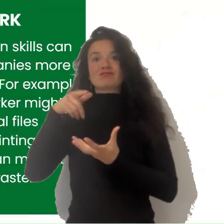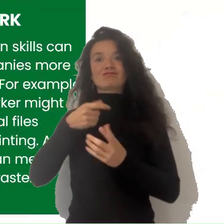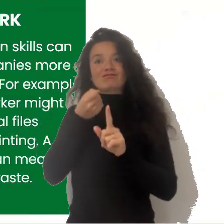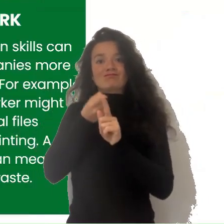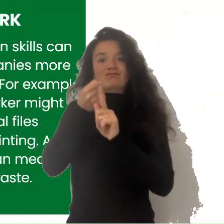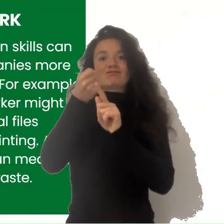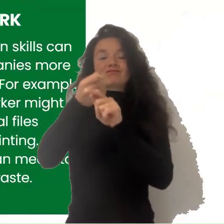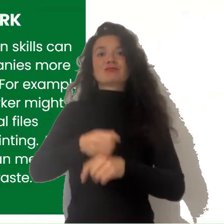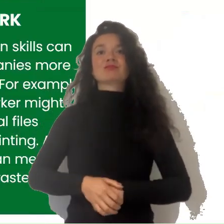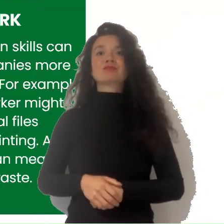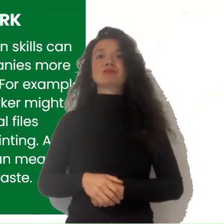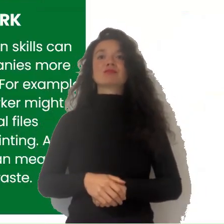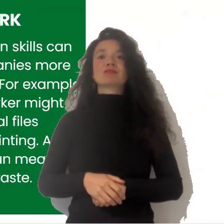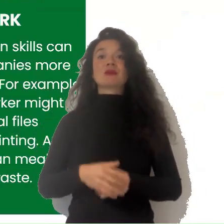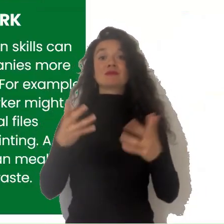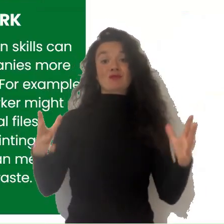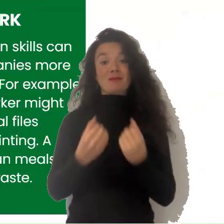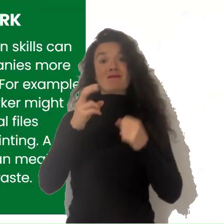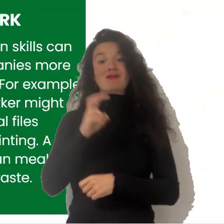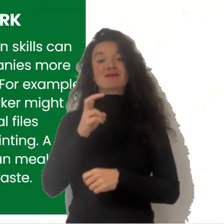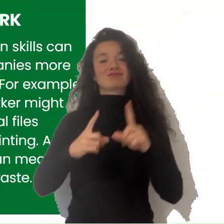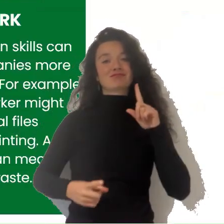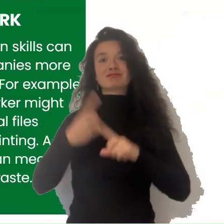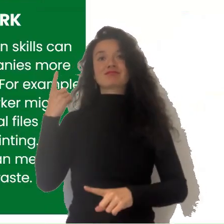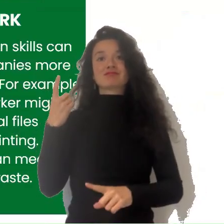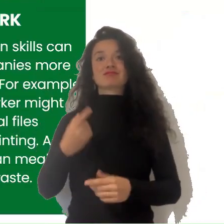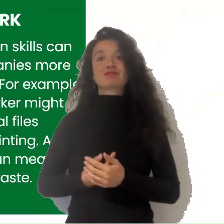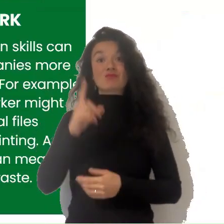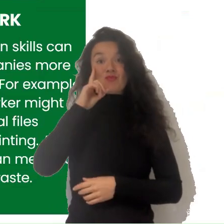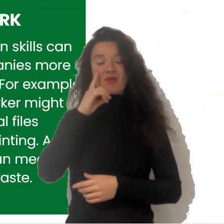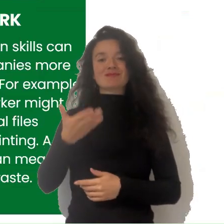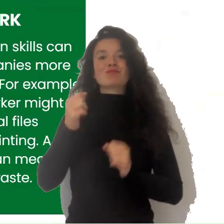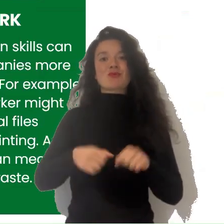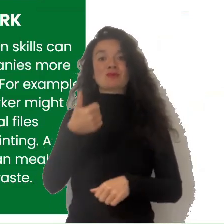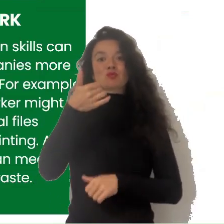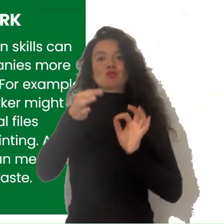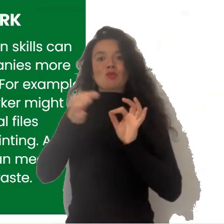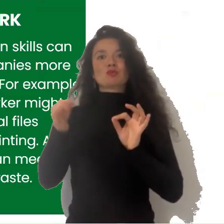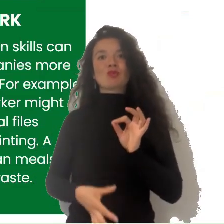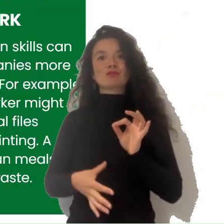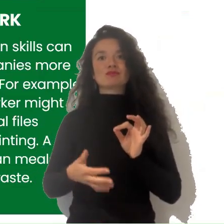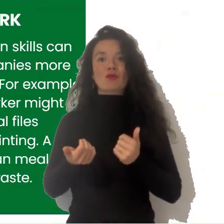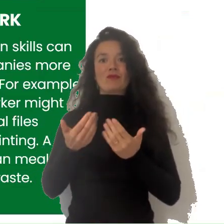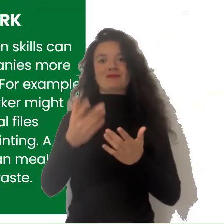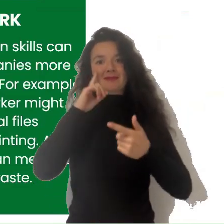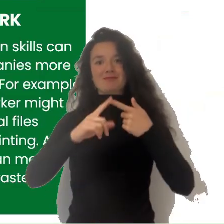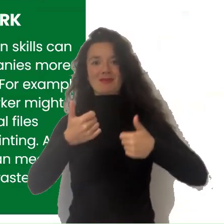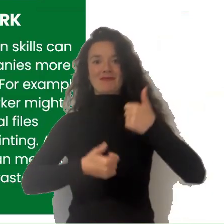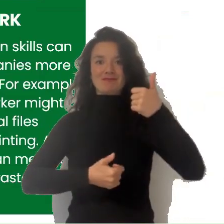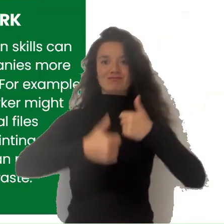Now we can see where green skills are applied. And I just want to say that green skills are